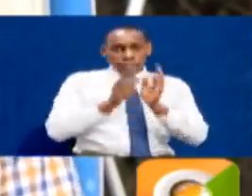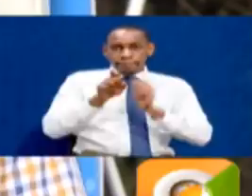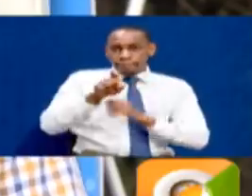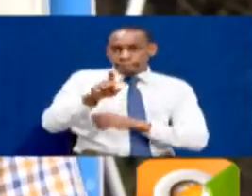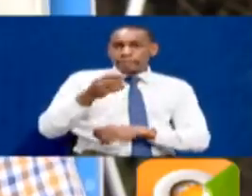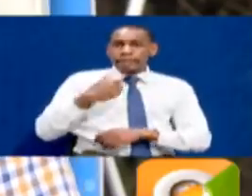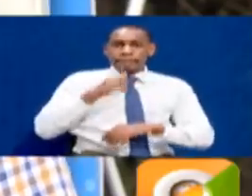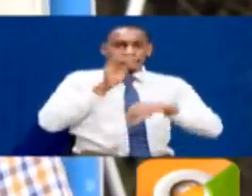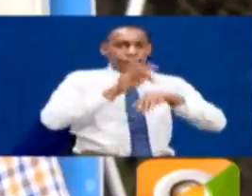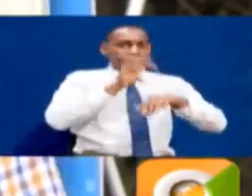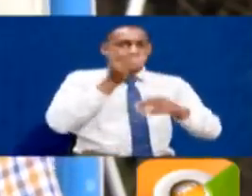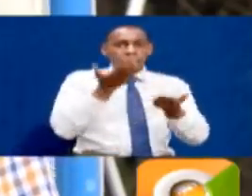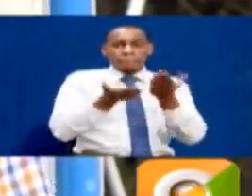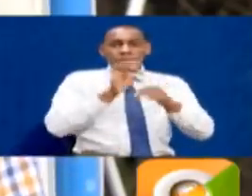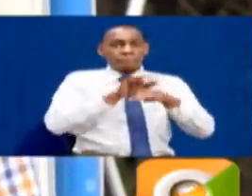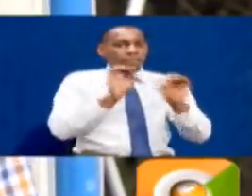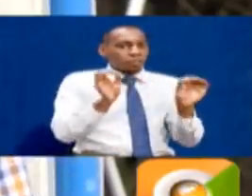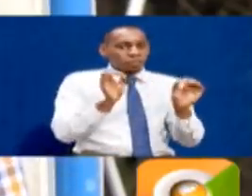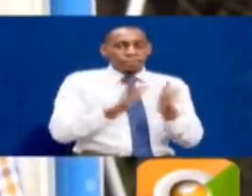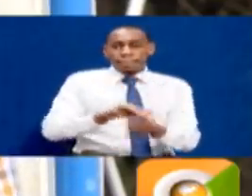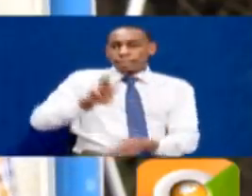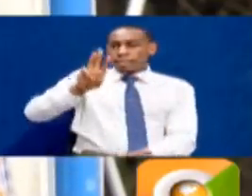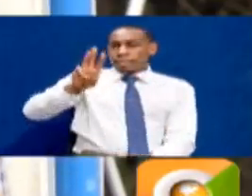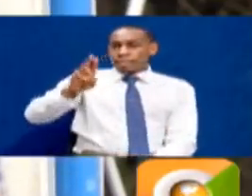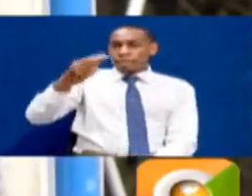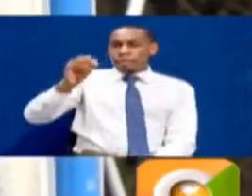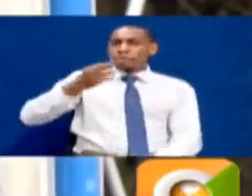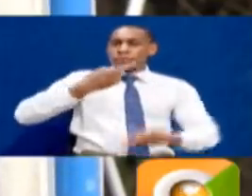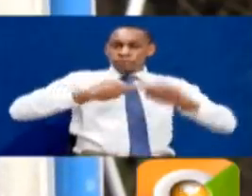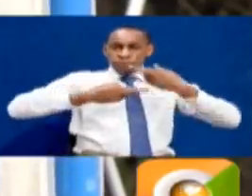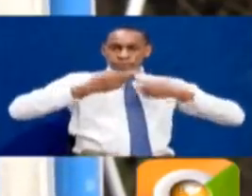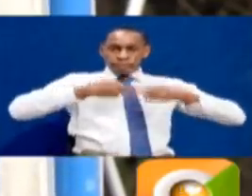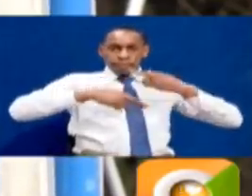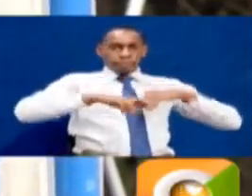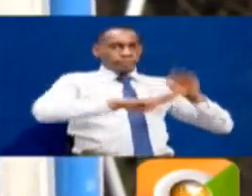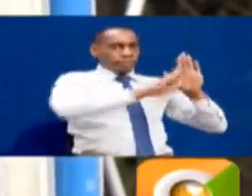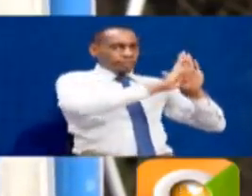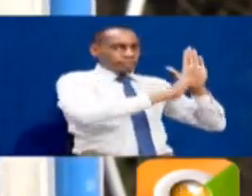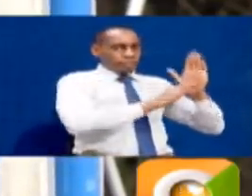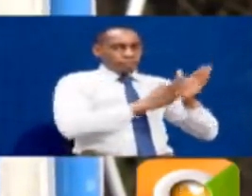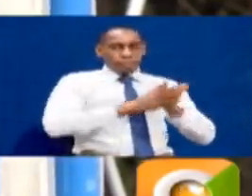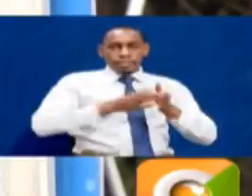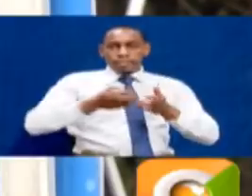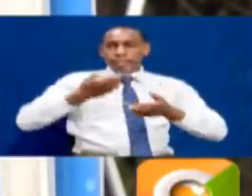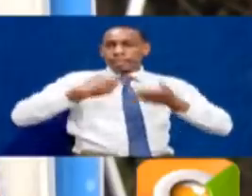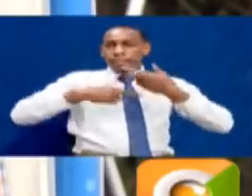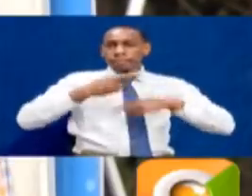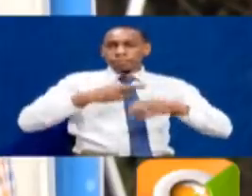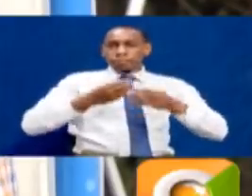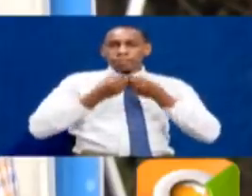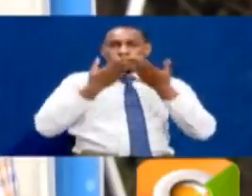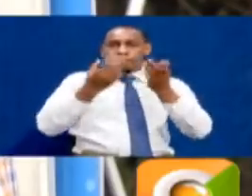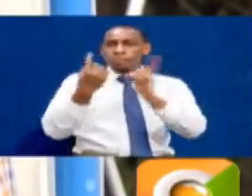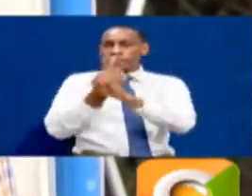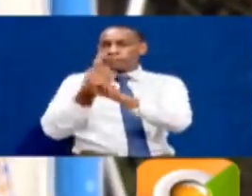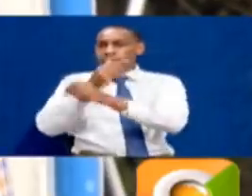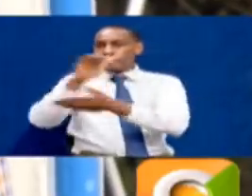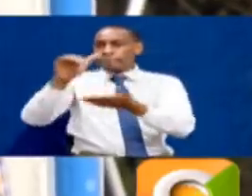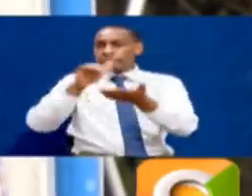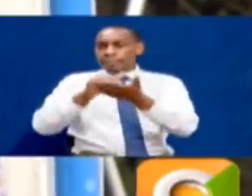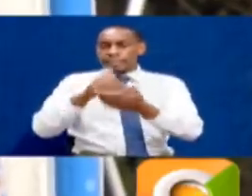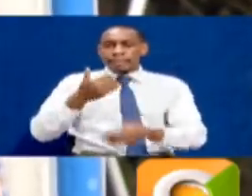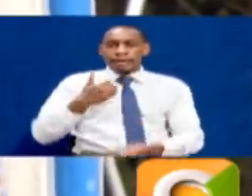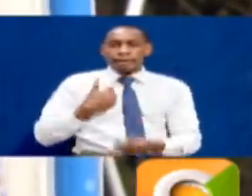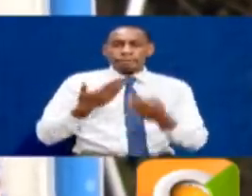is infectious or not. So WHO, reviewing the guidelines and reviewing data from other centers, and because we are dealing